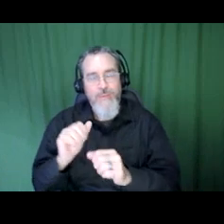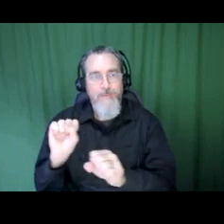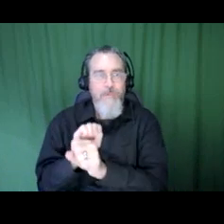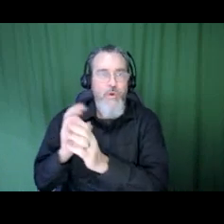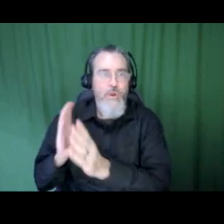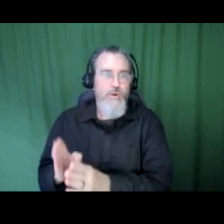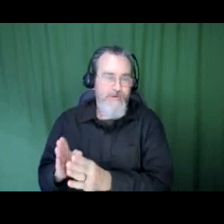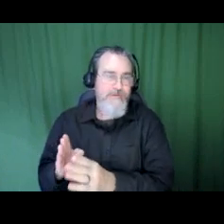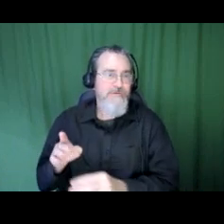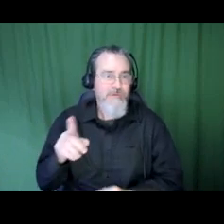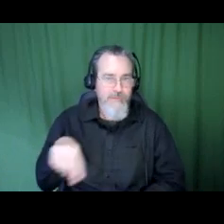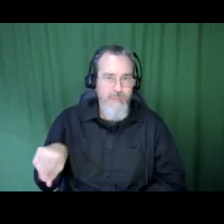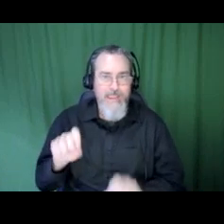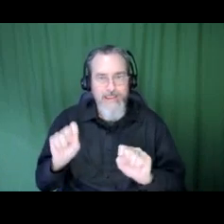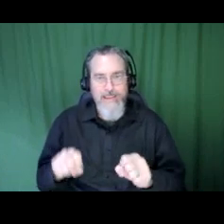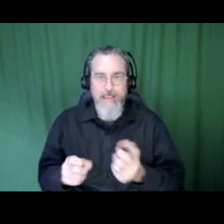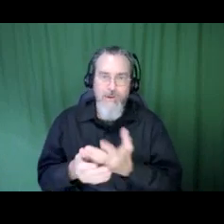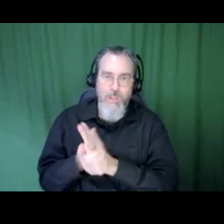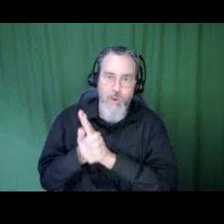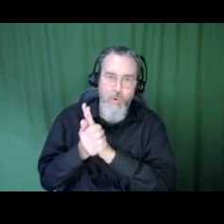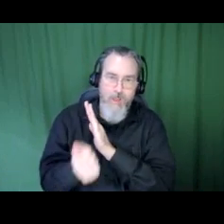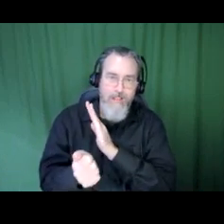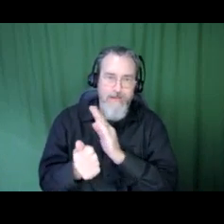outcomes and work-based learning.